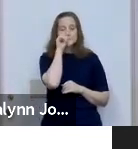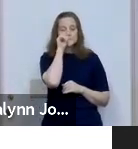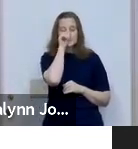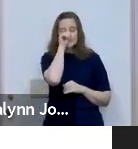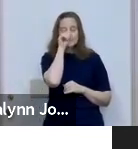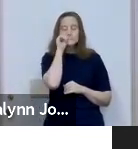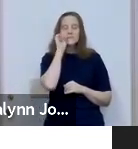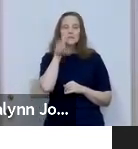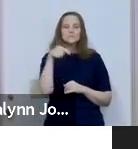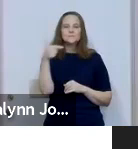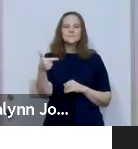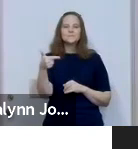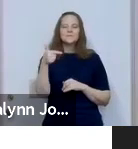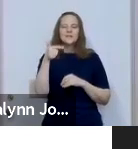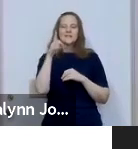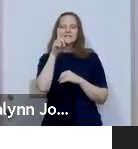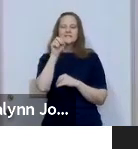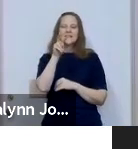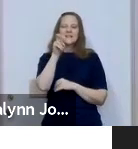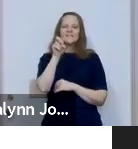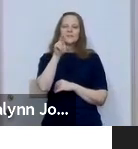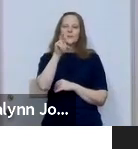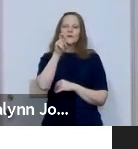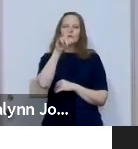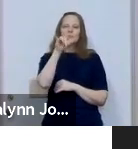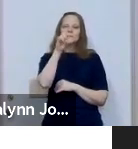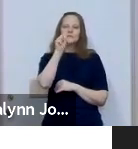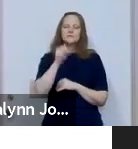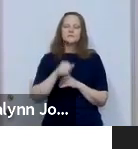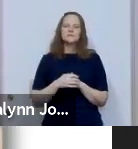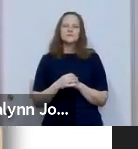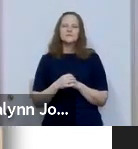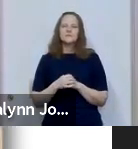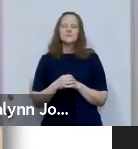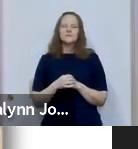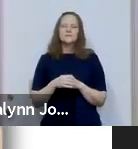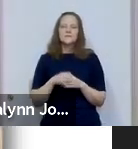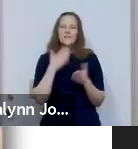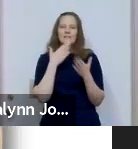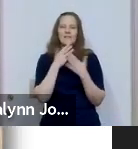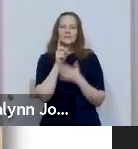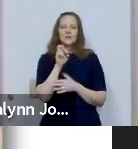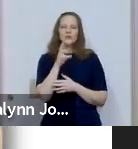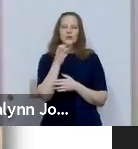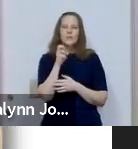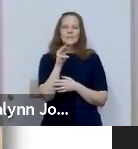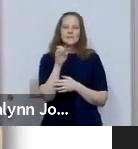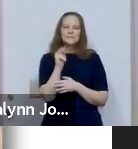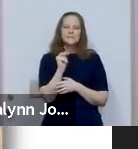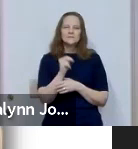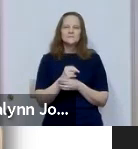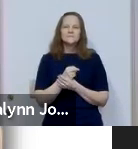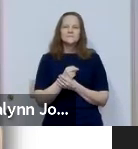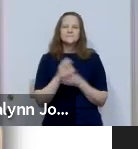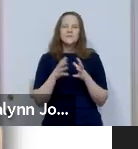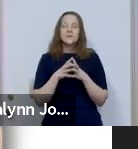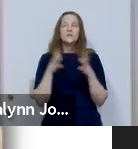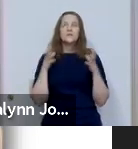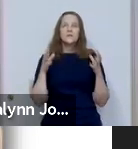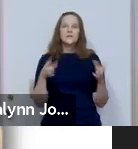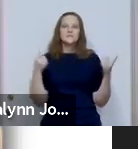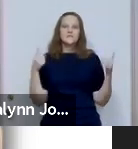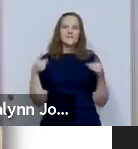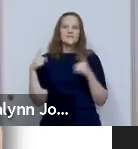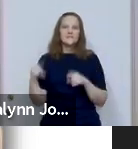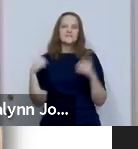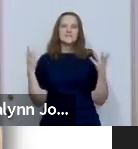And next I will turn it over to Dave Reynolds. Thank you. Good afternoon. Thank you, Dr. Herman. Lots of activities going on